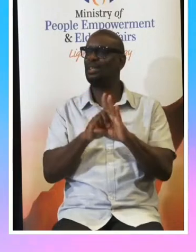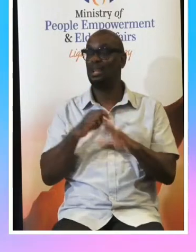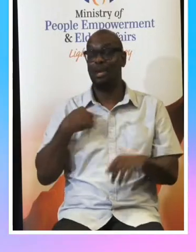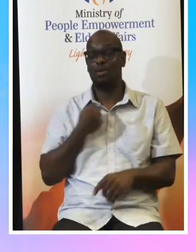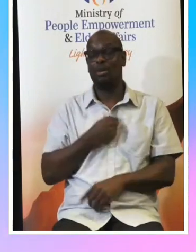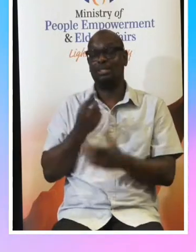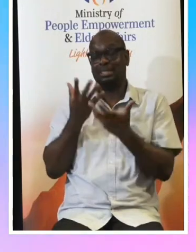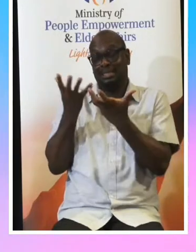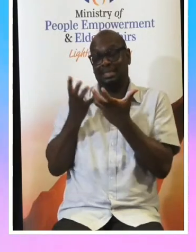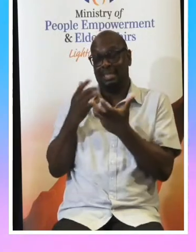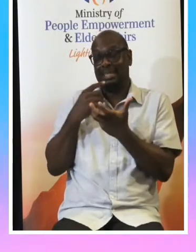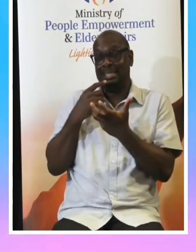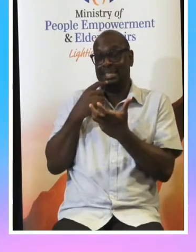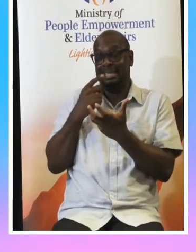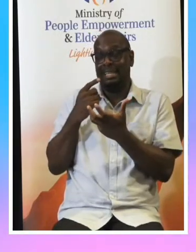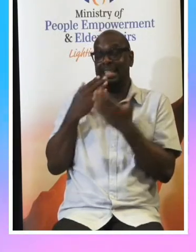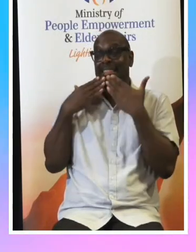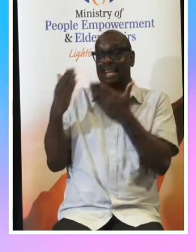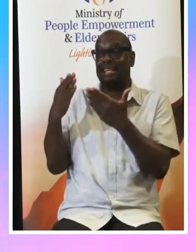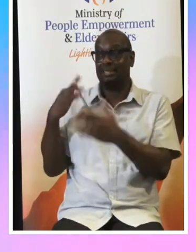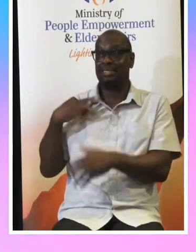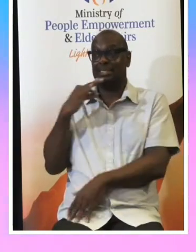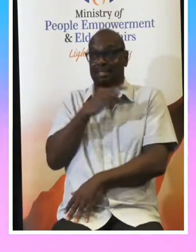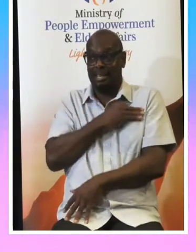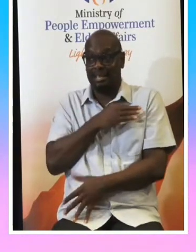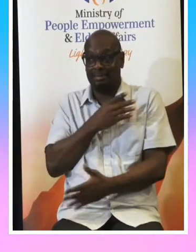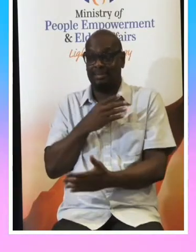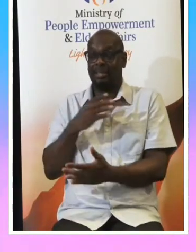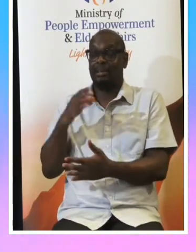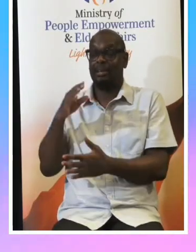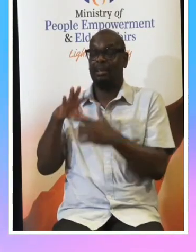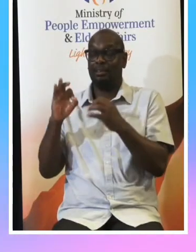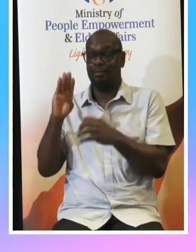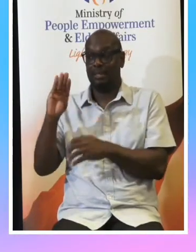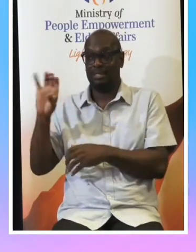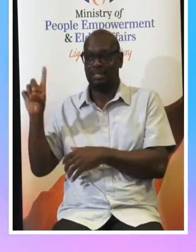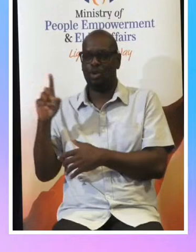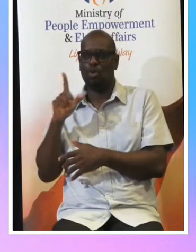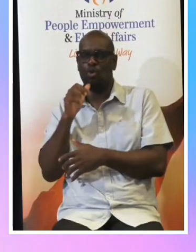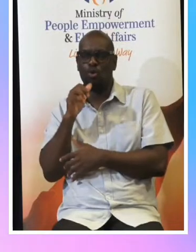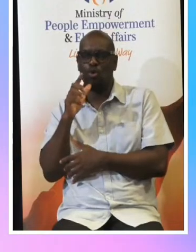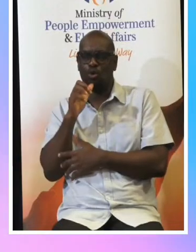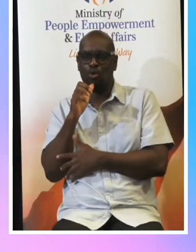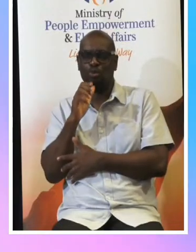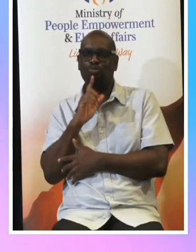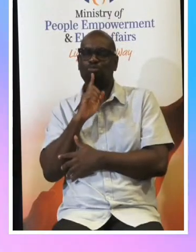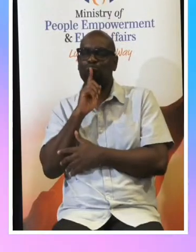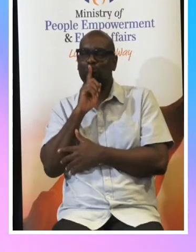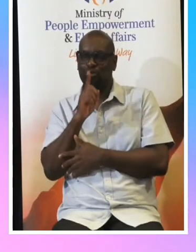and input in many of the council's major initiatives. And